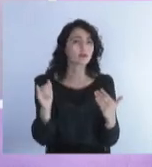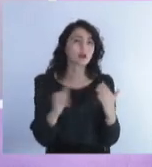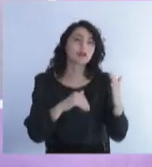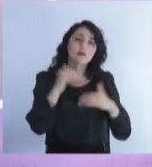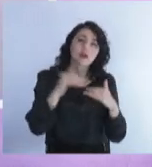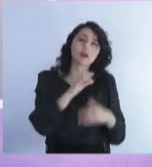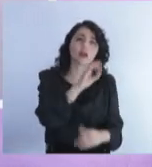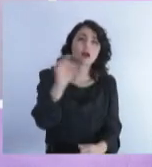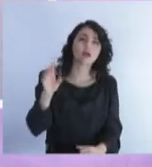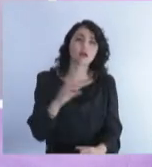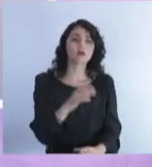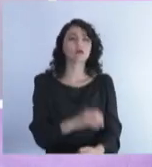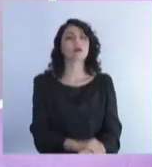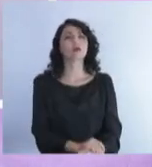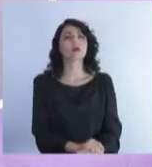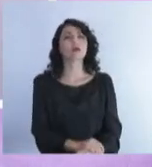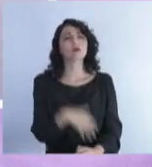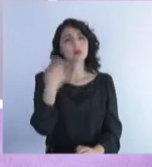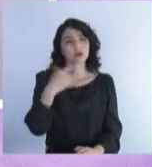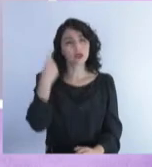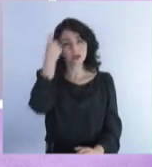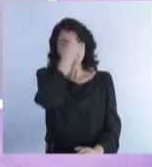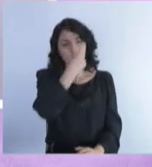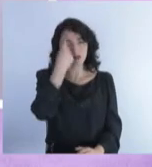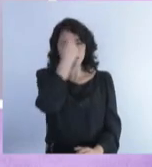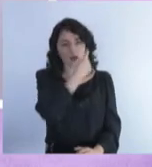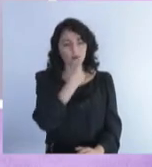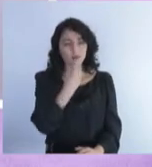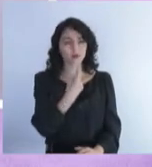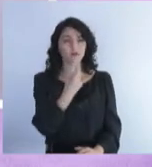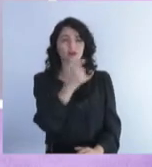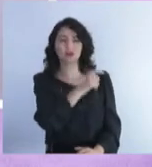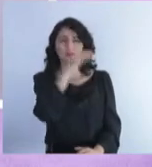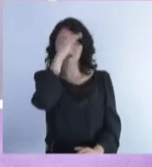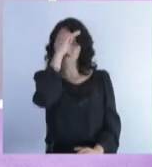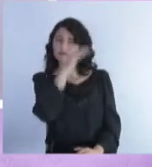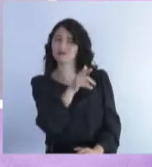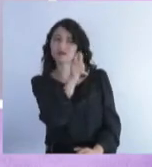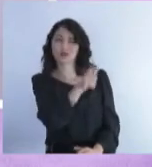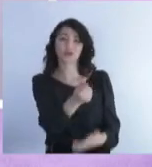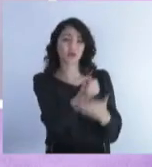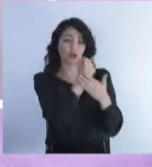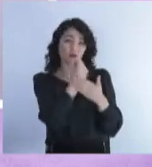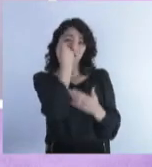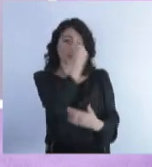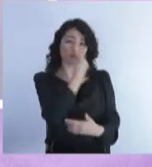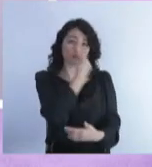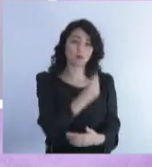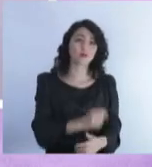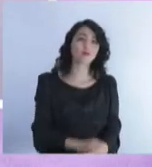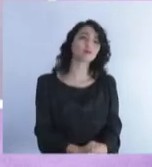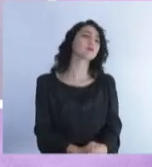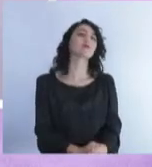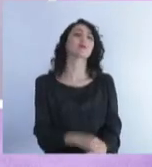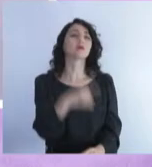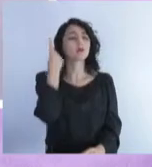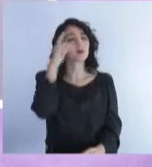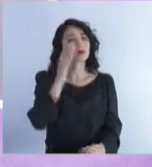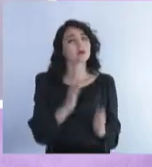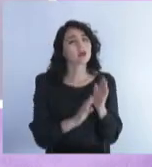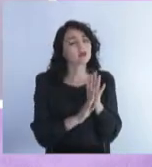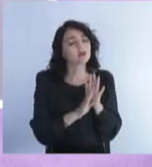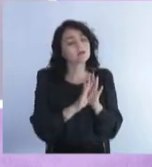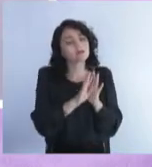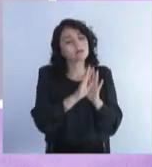on, who really cares about them, who they can trust, that's the start of they're building a more positive way